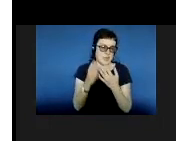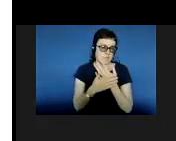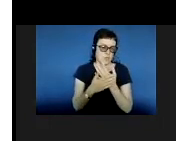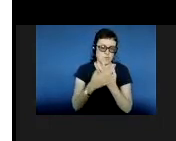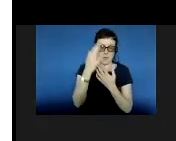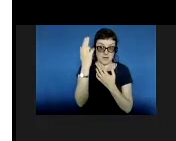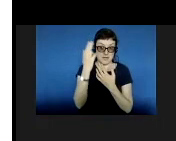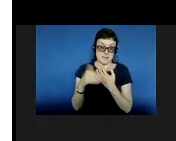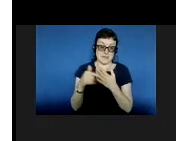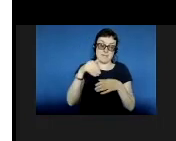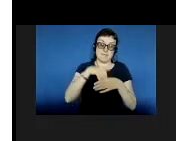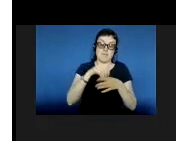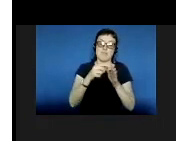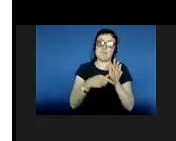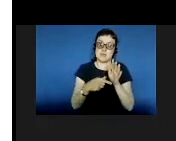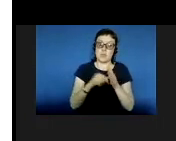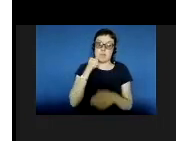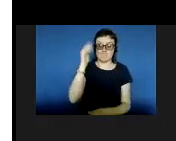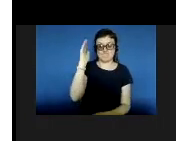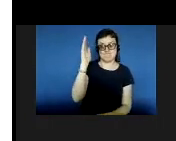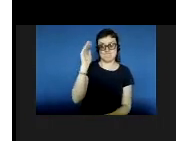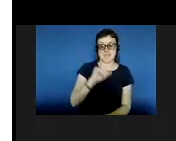that project later on this afternoon.